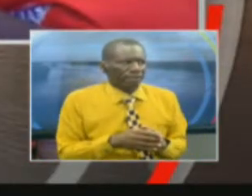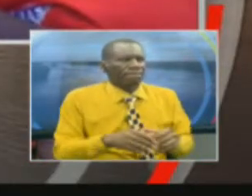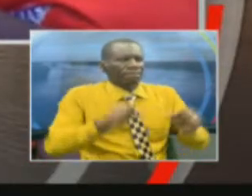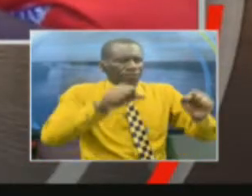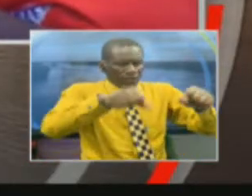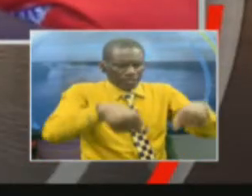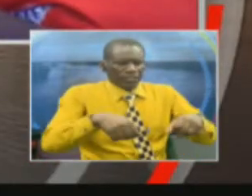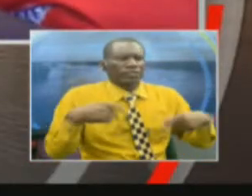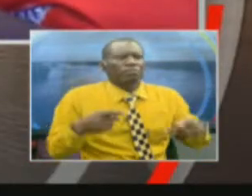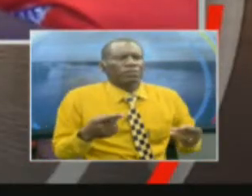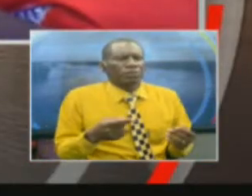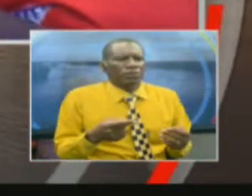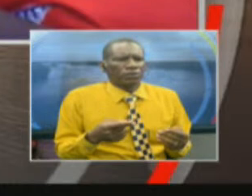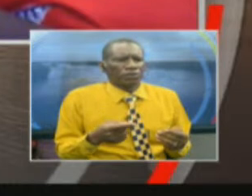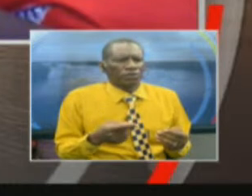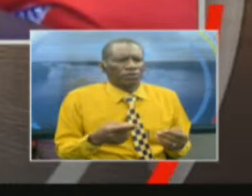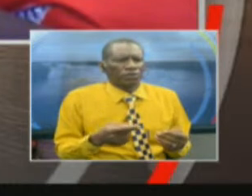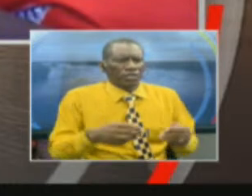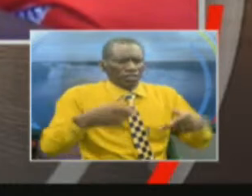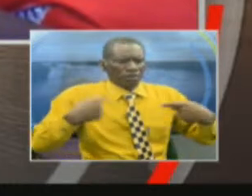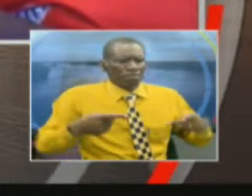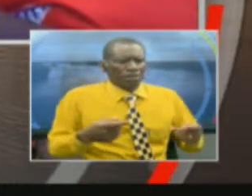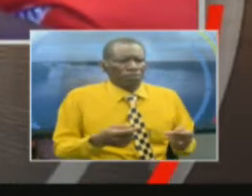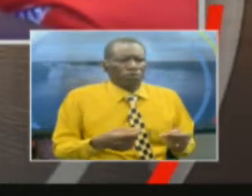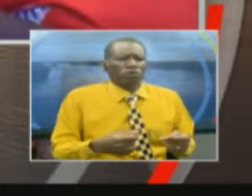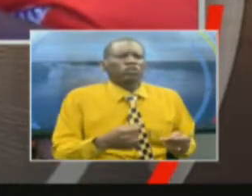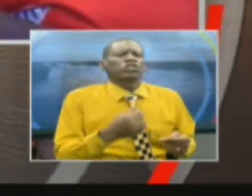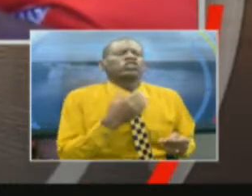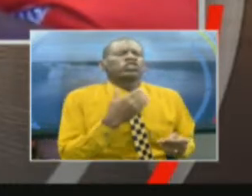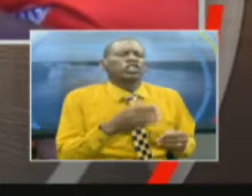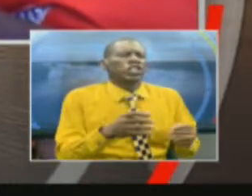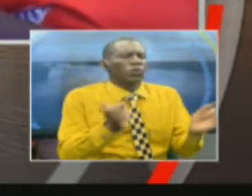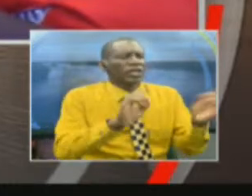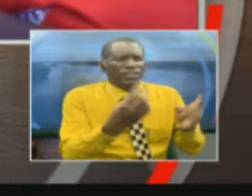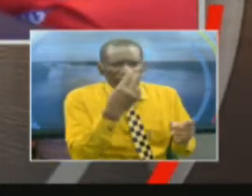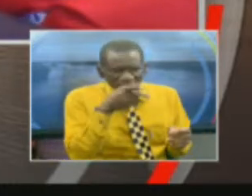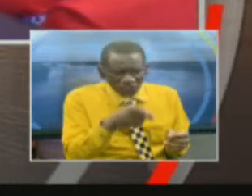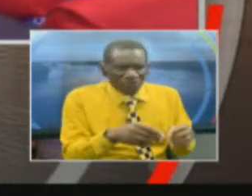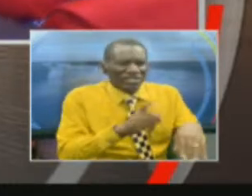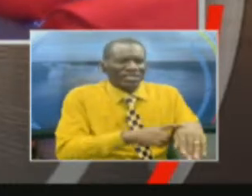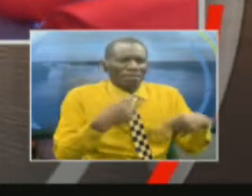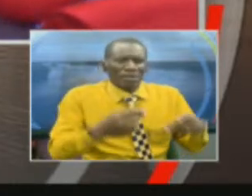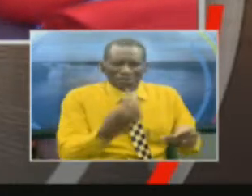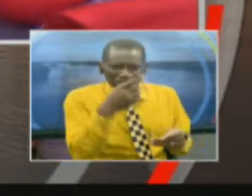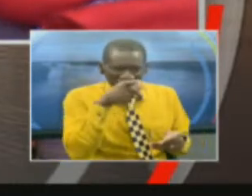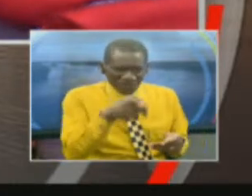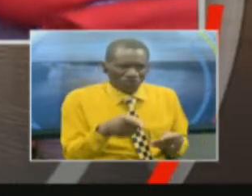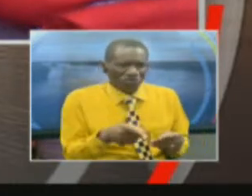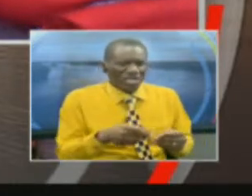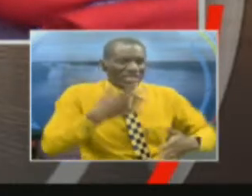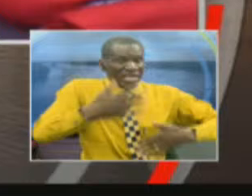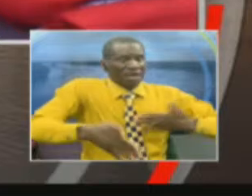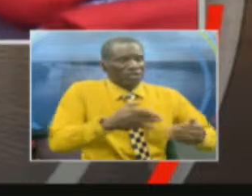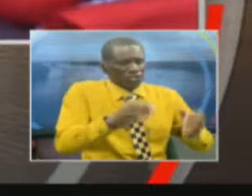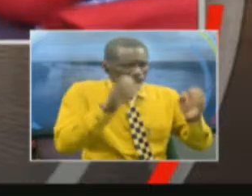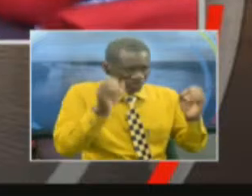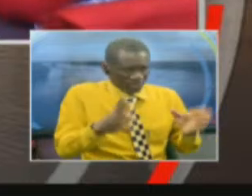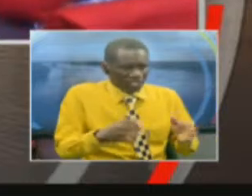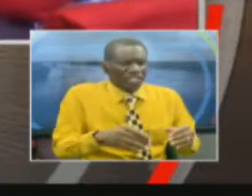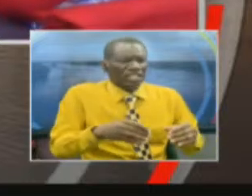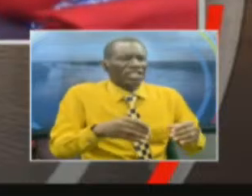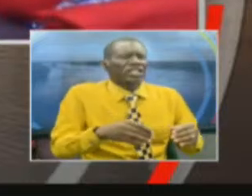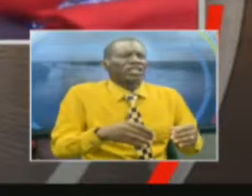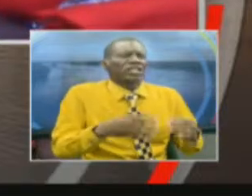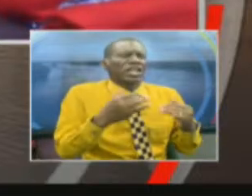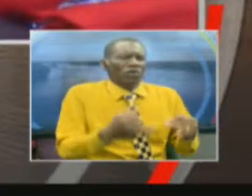Yeah, people sometimes would, they won't see you, or even as they see you, as they get to know whom you are, still